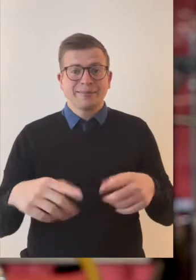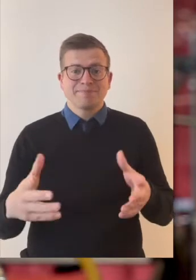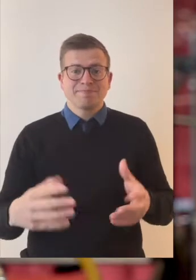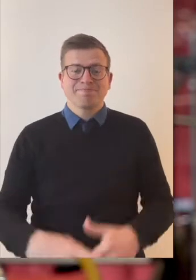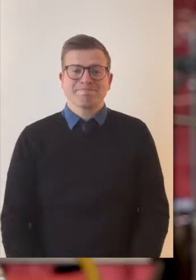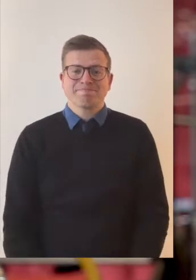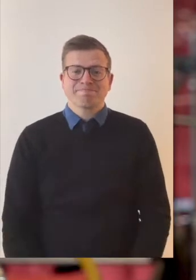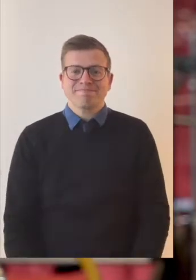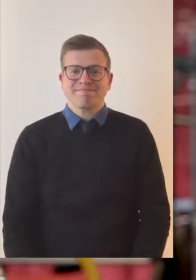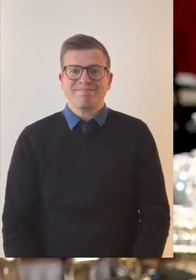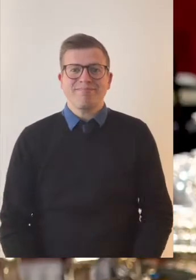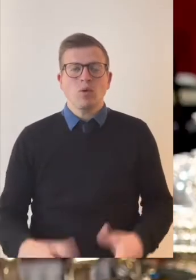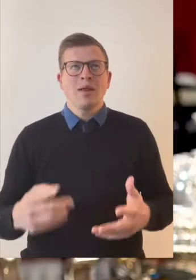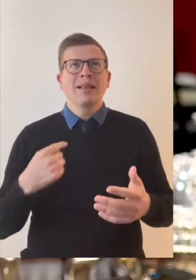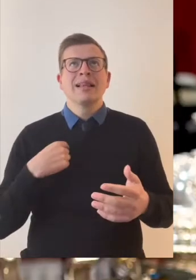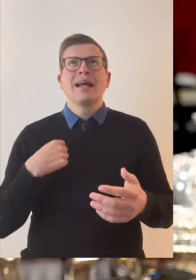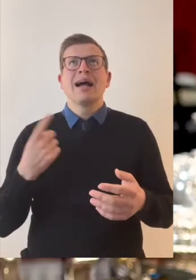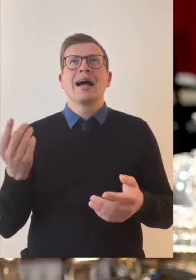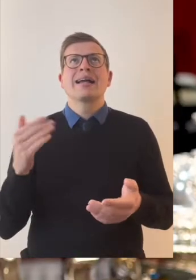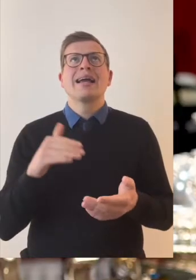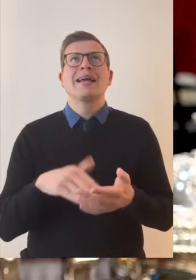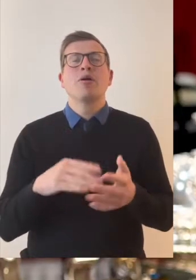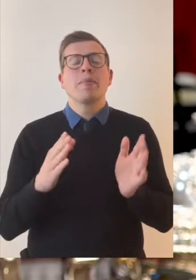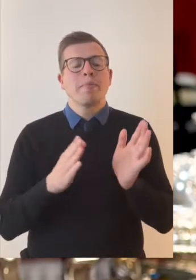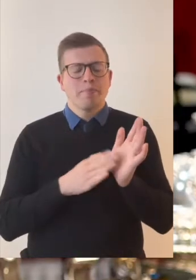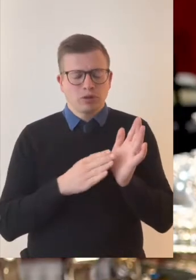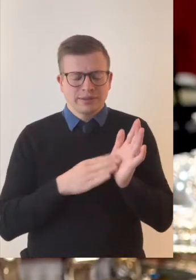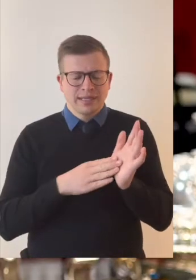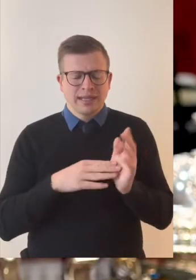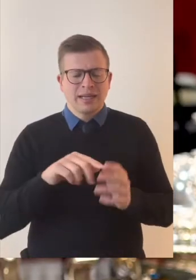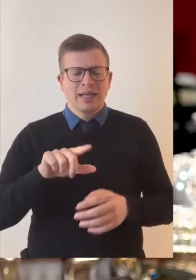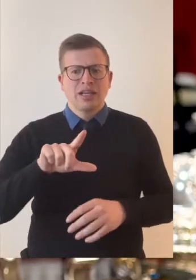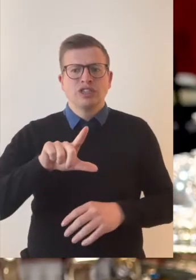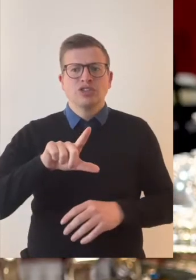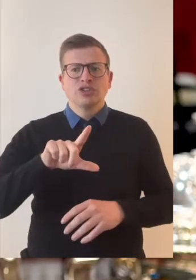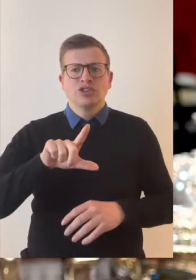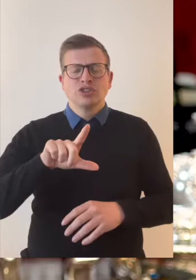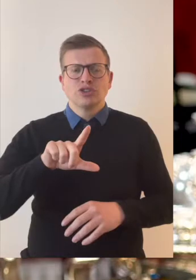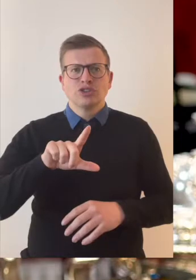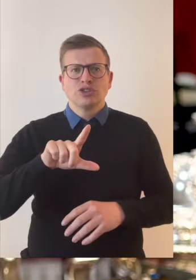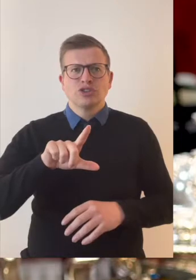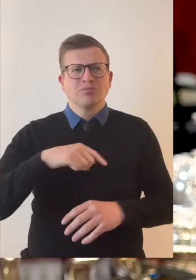came to be here. Well, I came on the Monday,